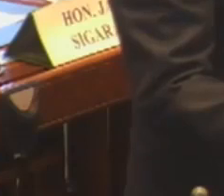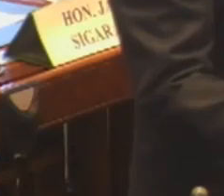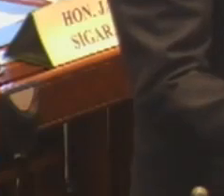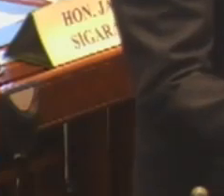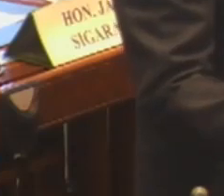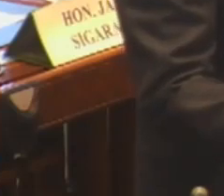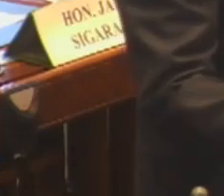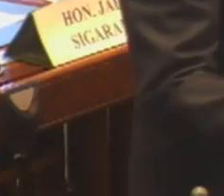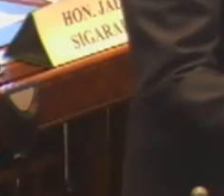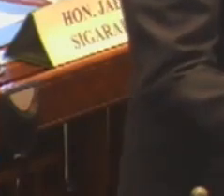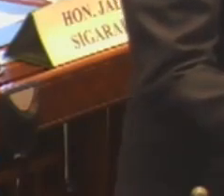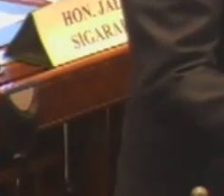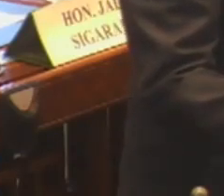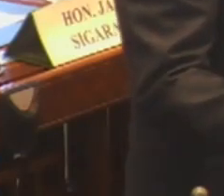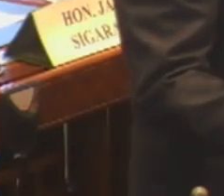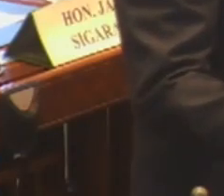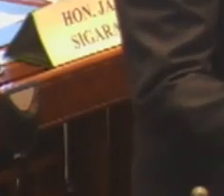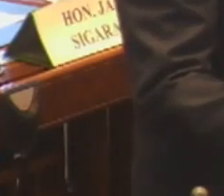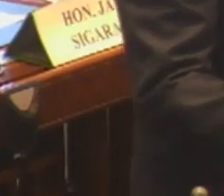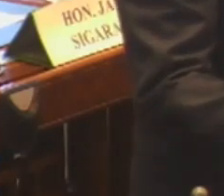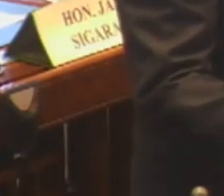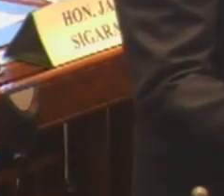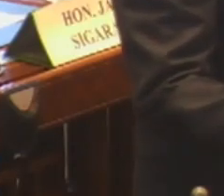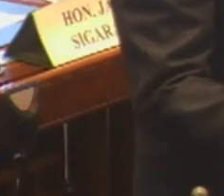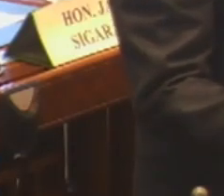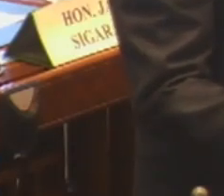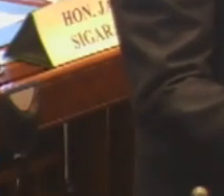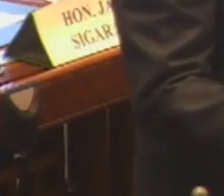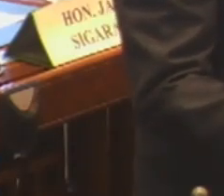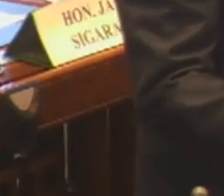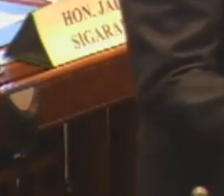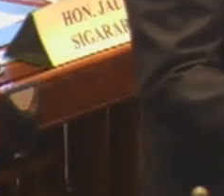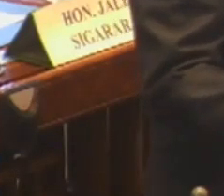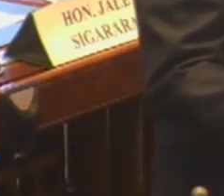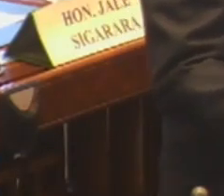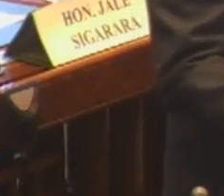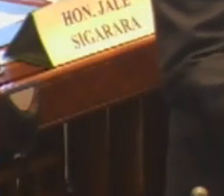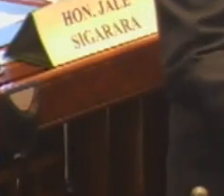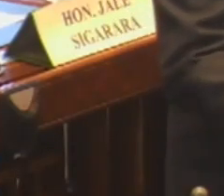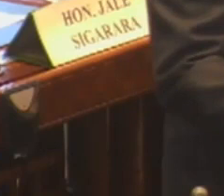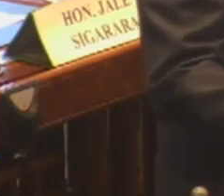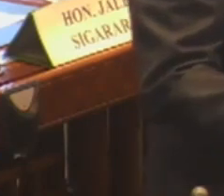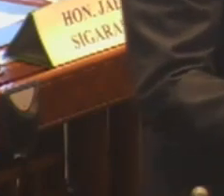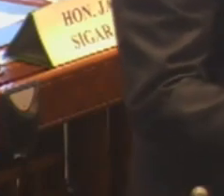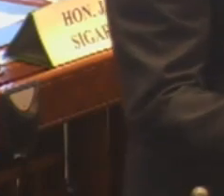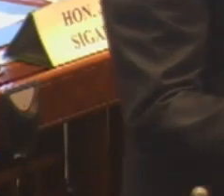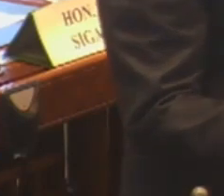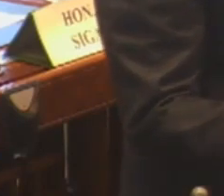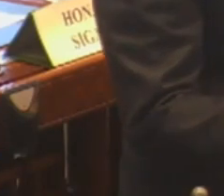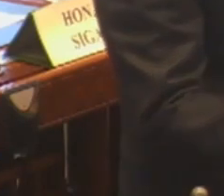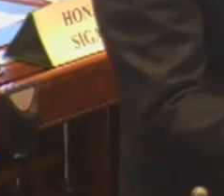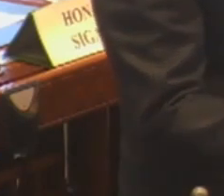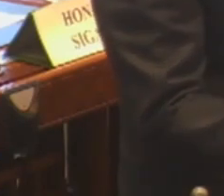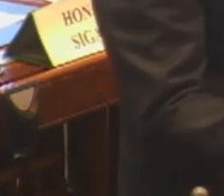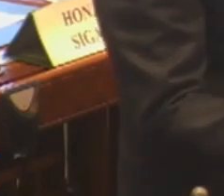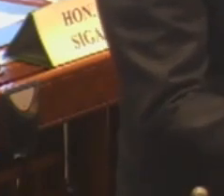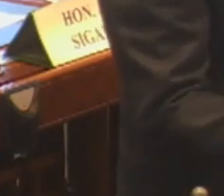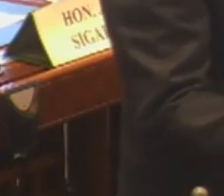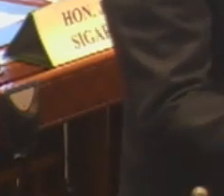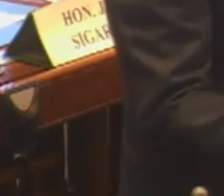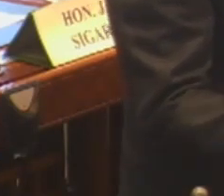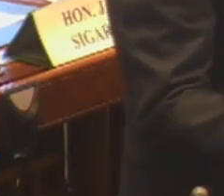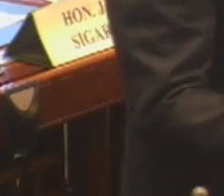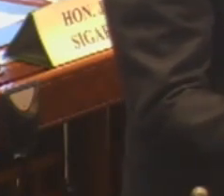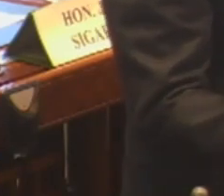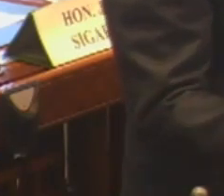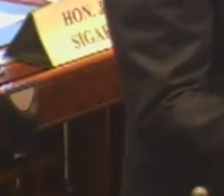Mula Binaka, Ram Ram, Namaskar, Assalamu Alaikum, and very good afternoon to you all. Madam Speaker, I am